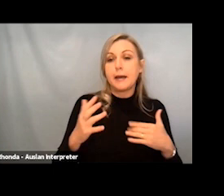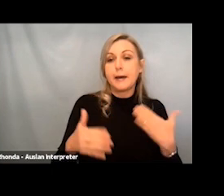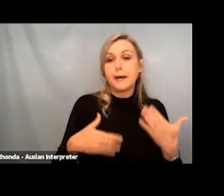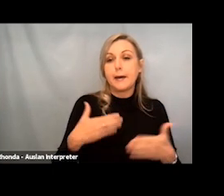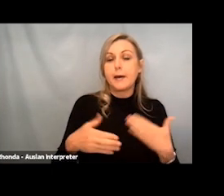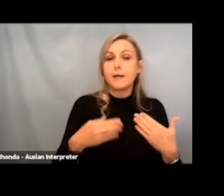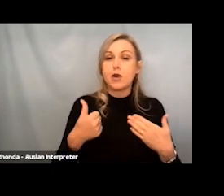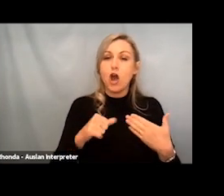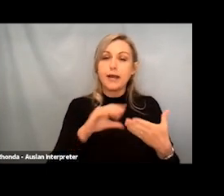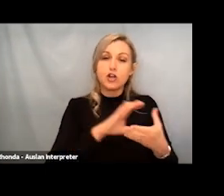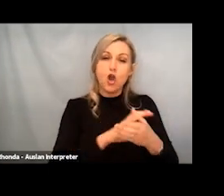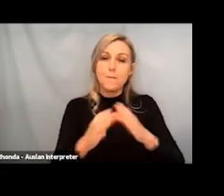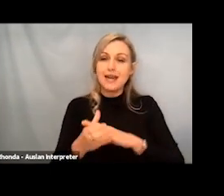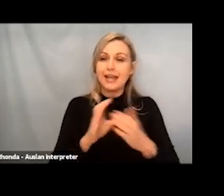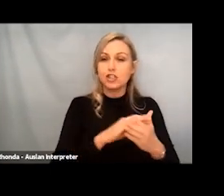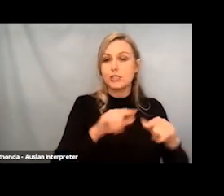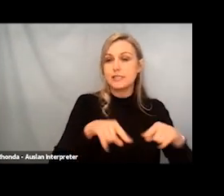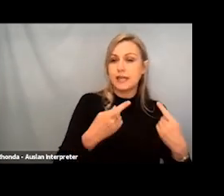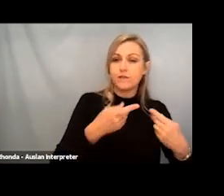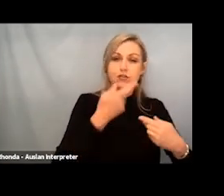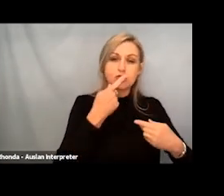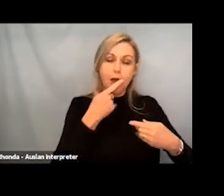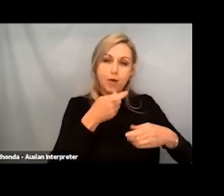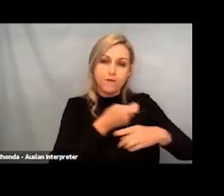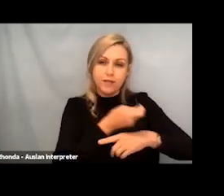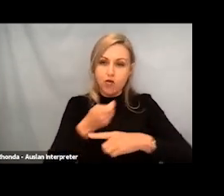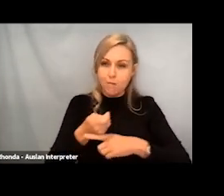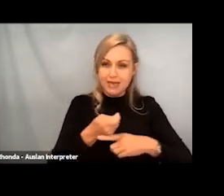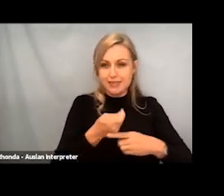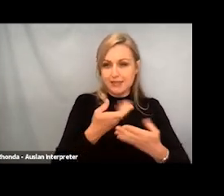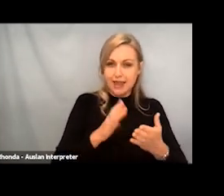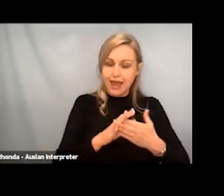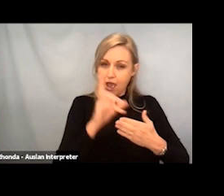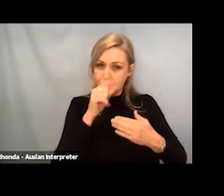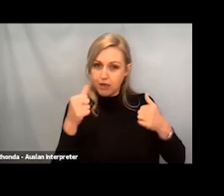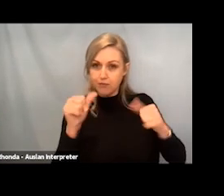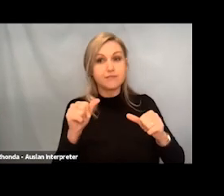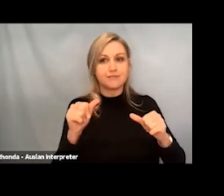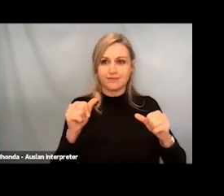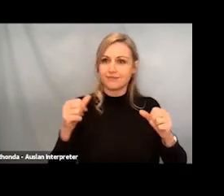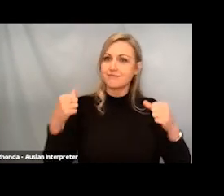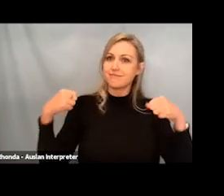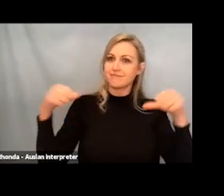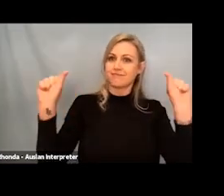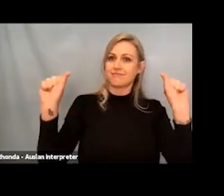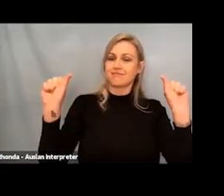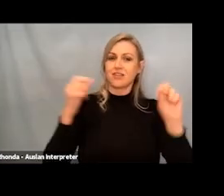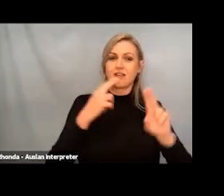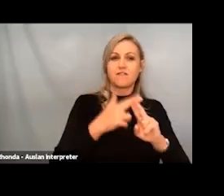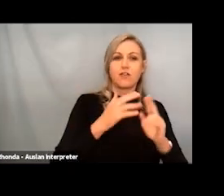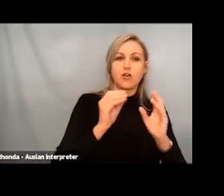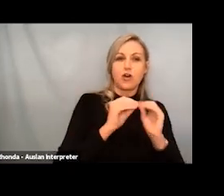kind of combinations of different pharmacotherapies to see if that works better. And they've struck gold with a combination of bupropion